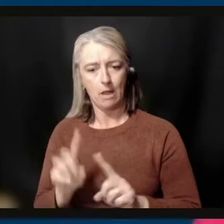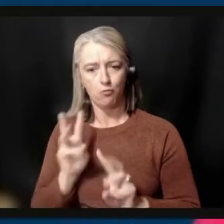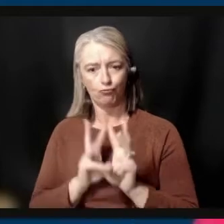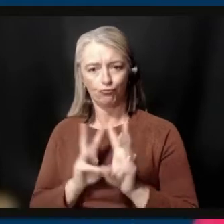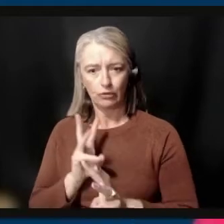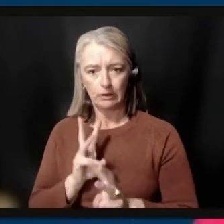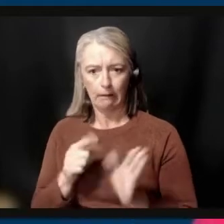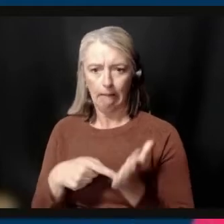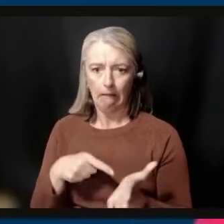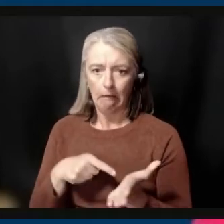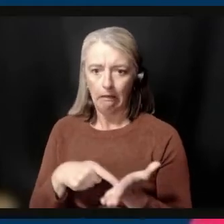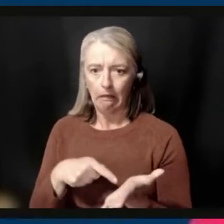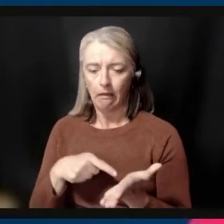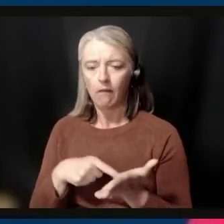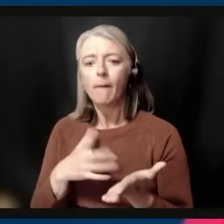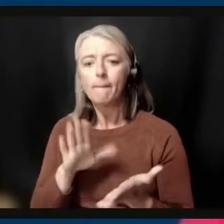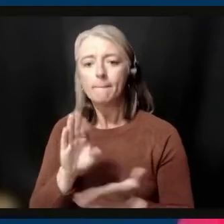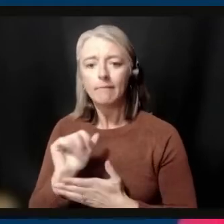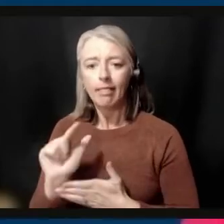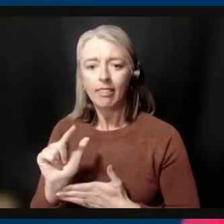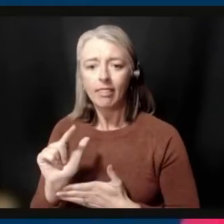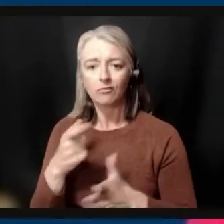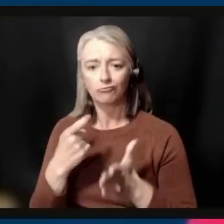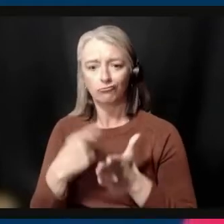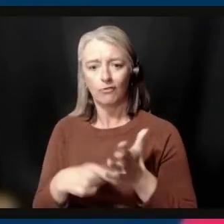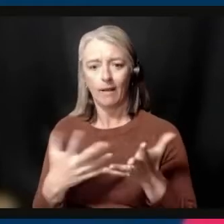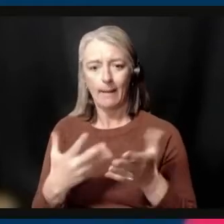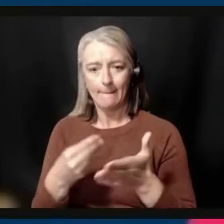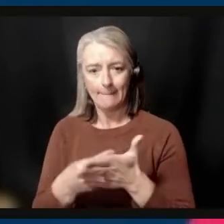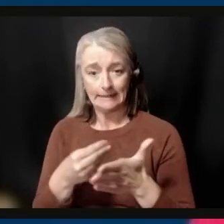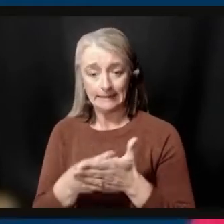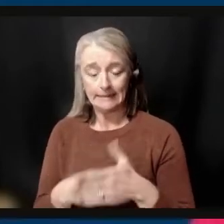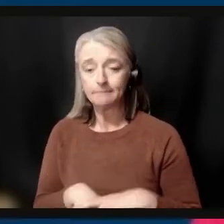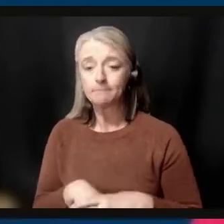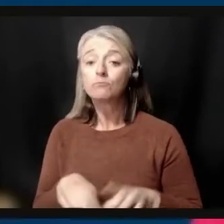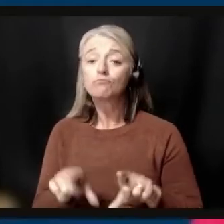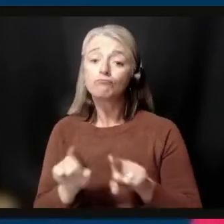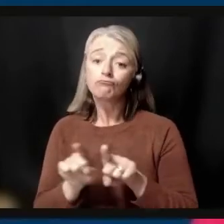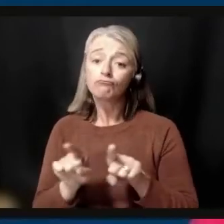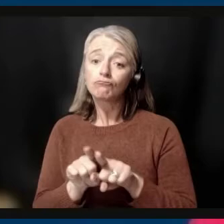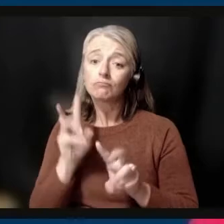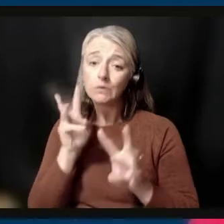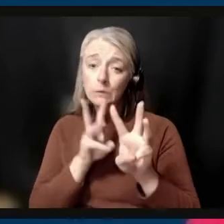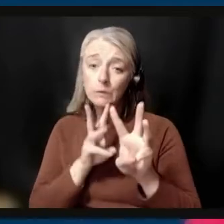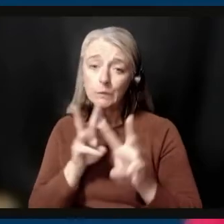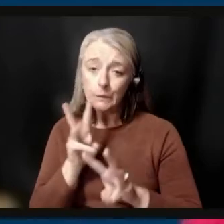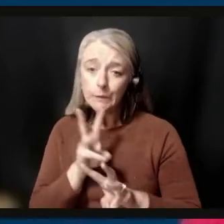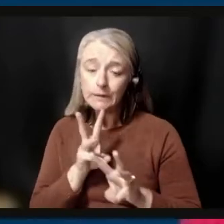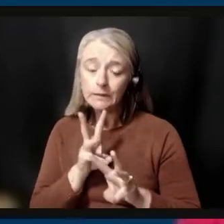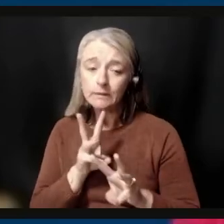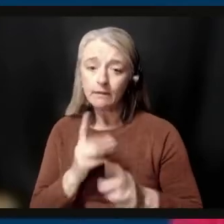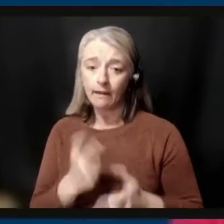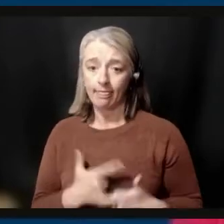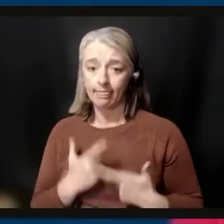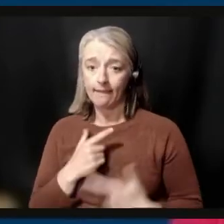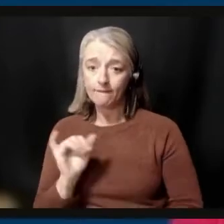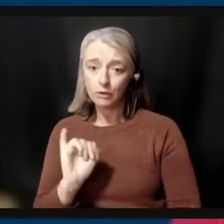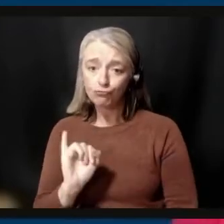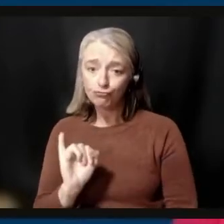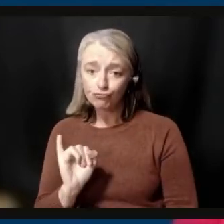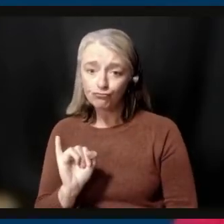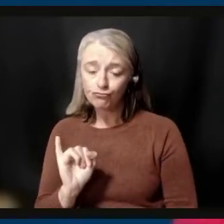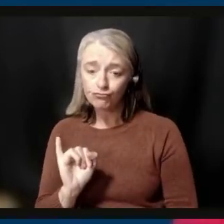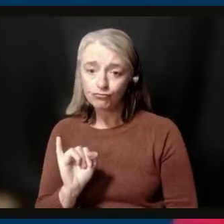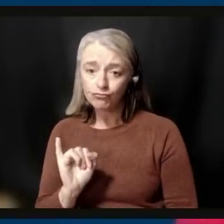bill in the mail and that it would cost me a lot. I also worried about life insurance,